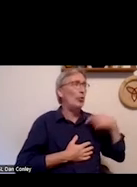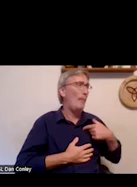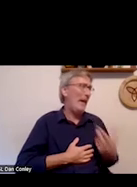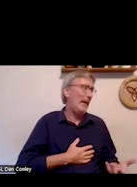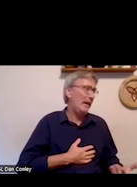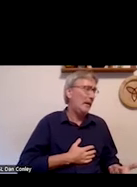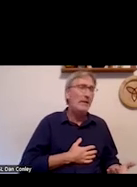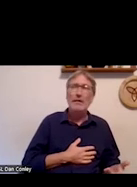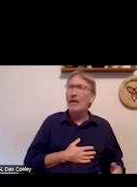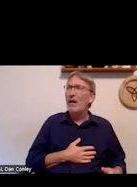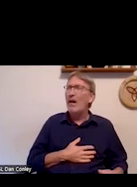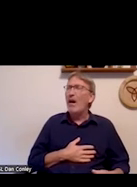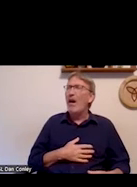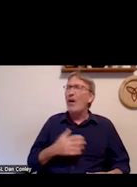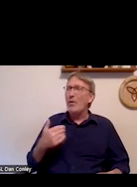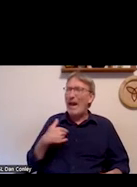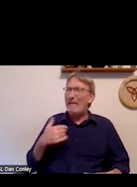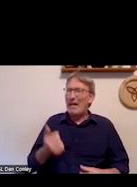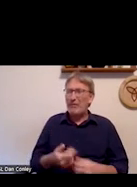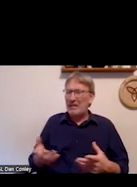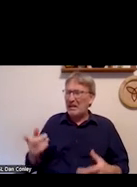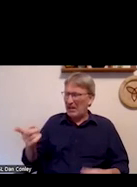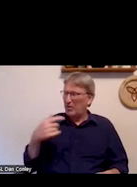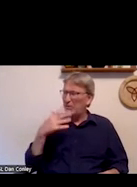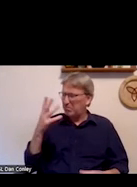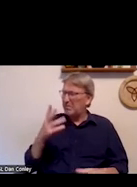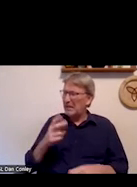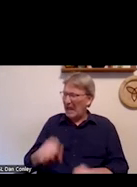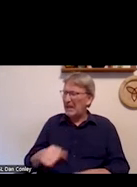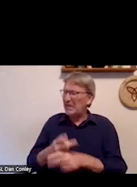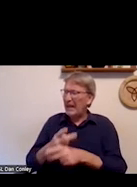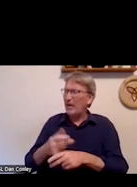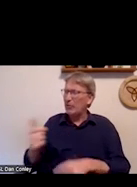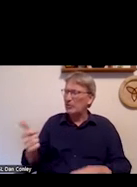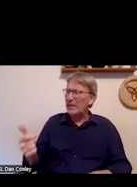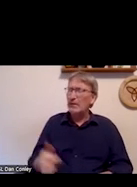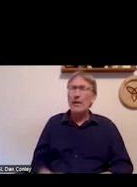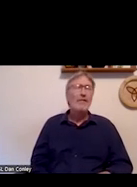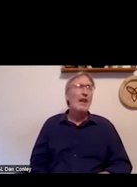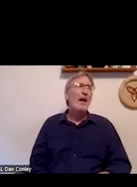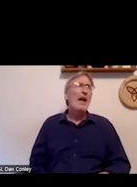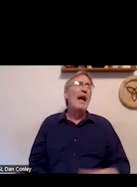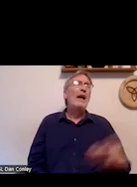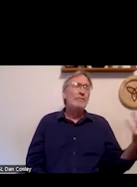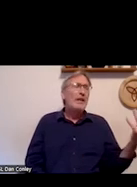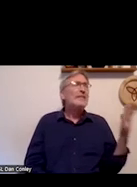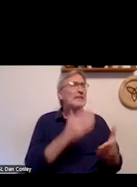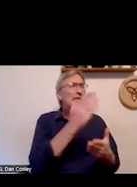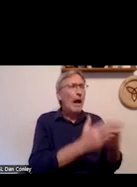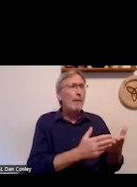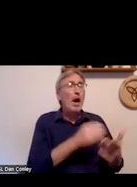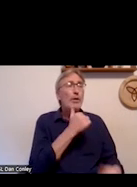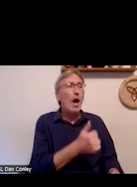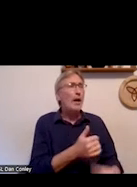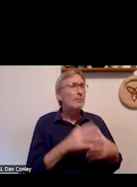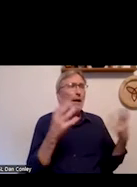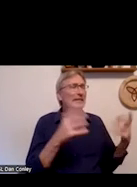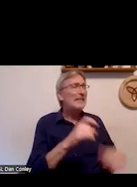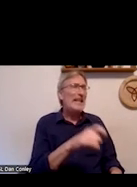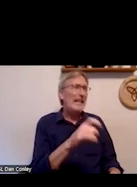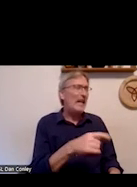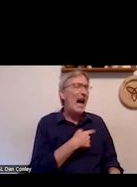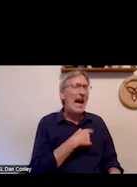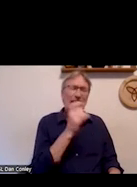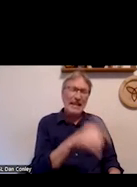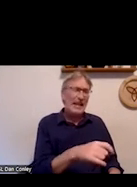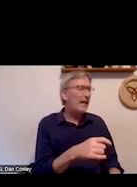I mean, you got all this stuff here. It looks like you can take pretty good care of him here. To an extent. but not as much as the care that he needs. I need him to